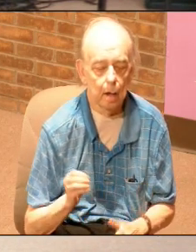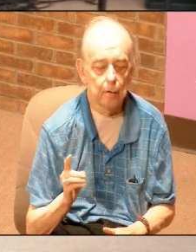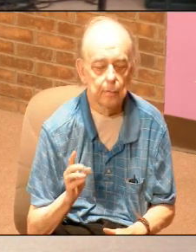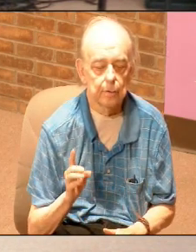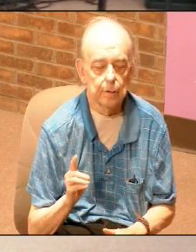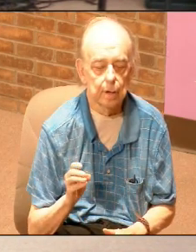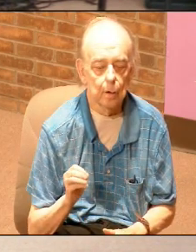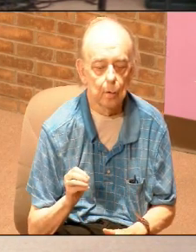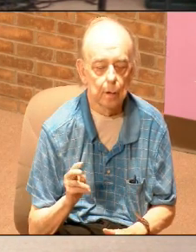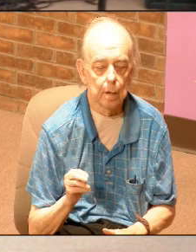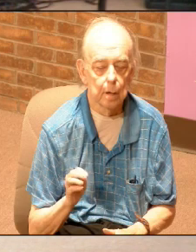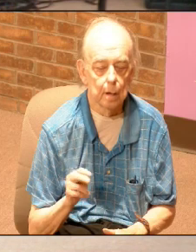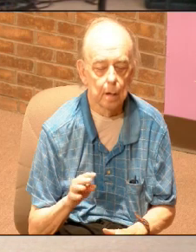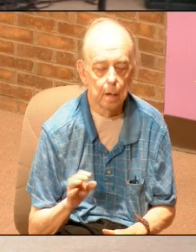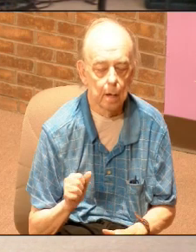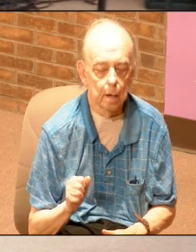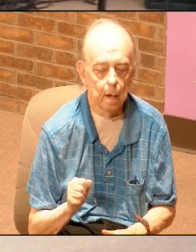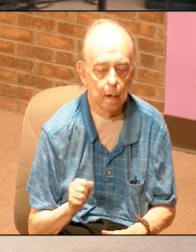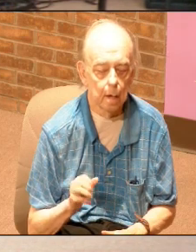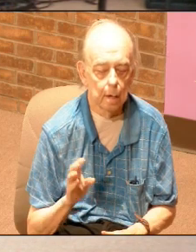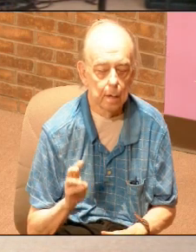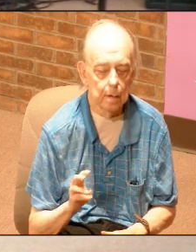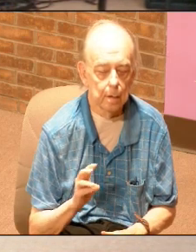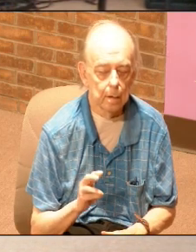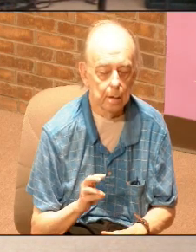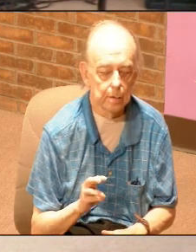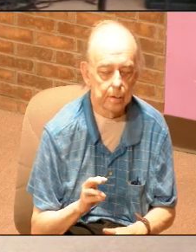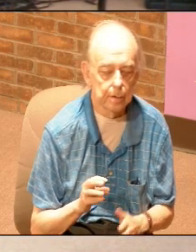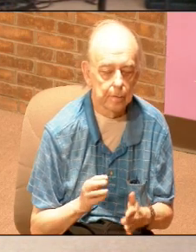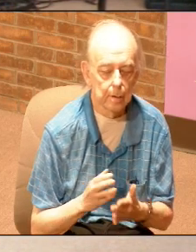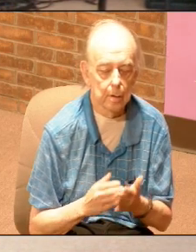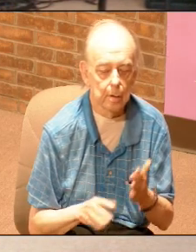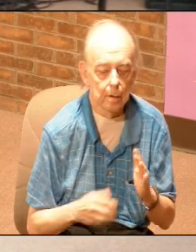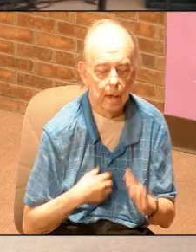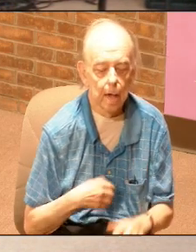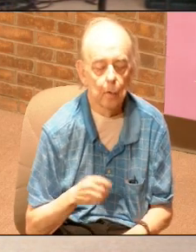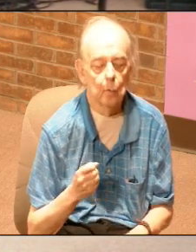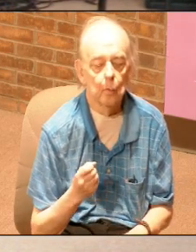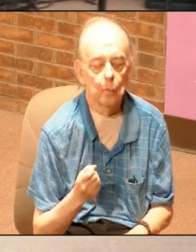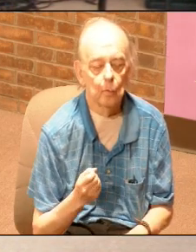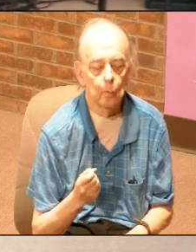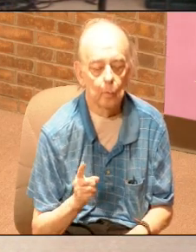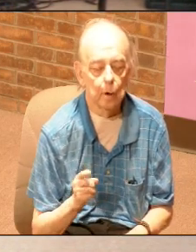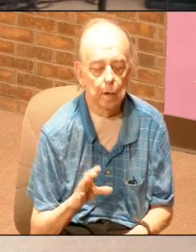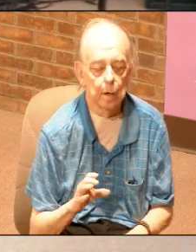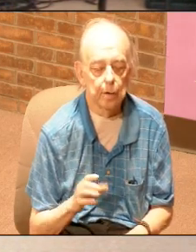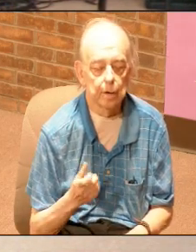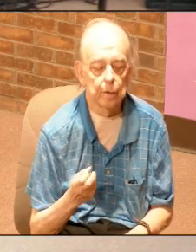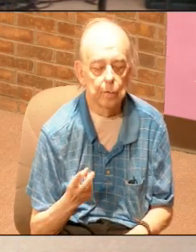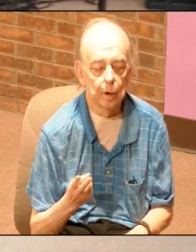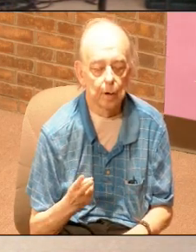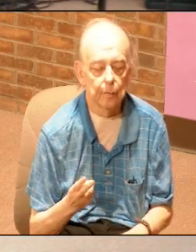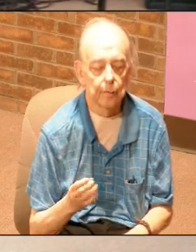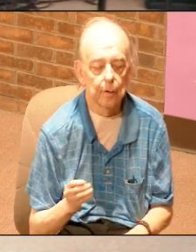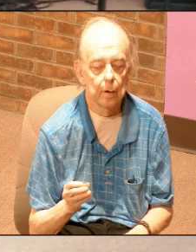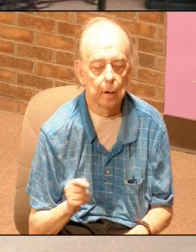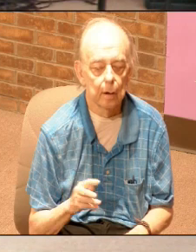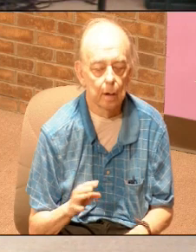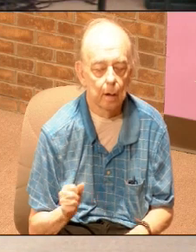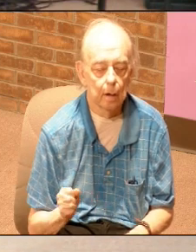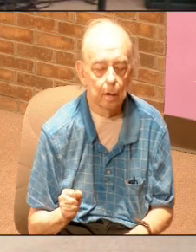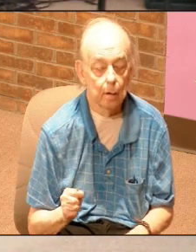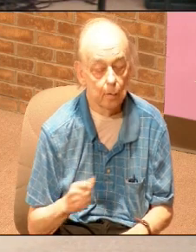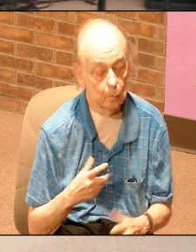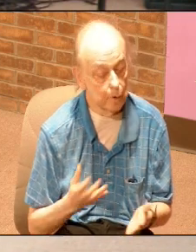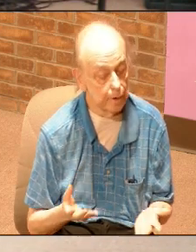dominoes. 66 apiece, so he had 112 dominoes. So what Bob Specka